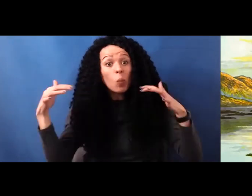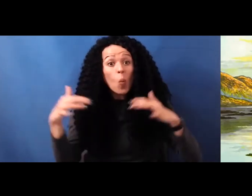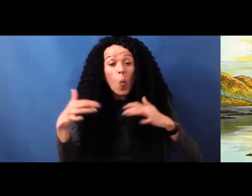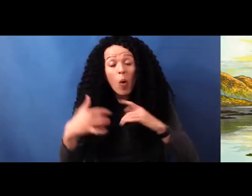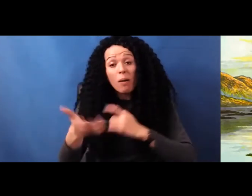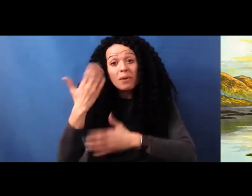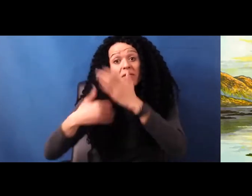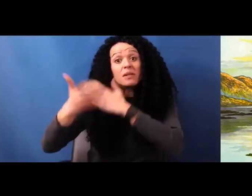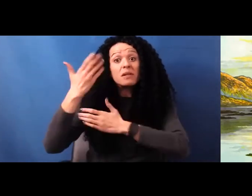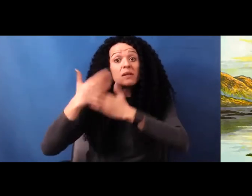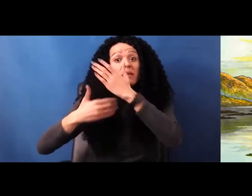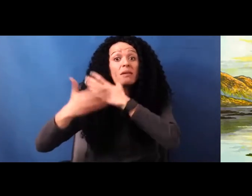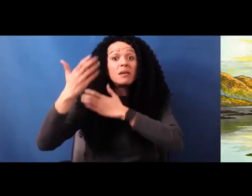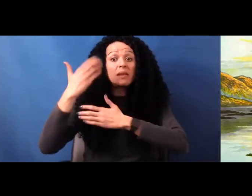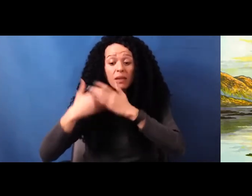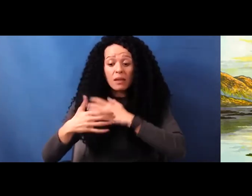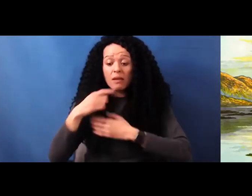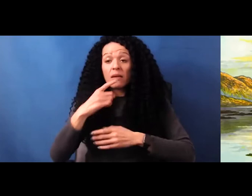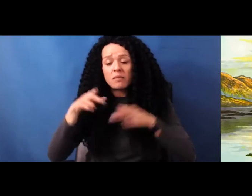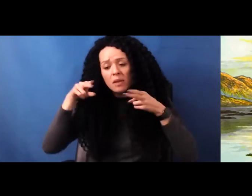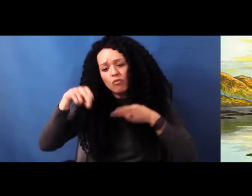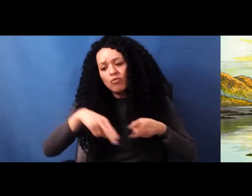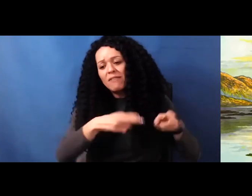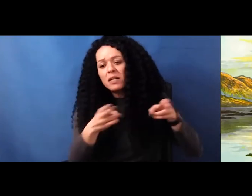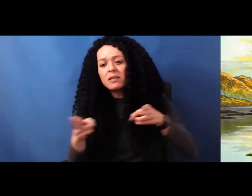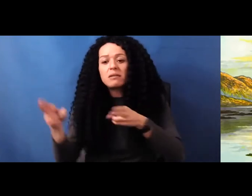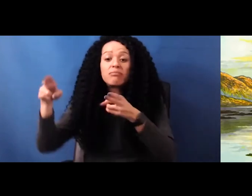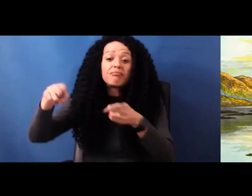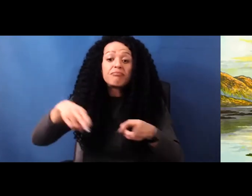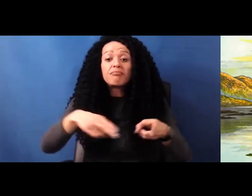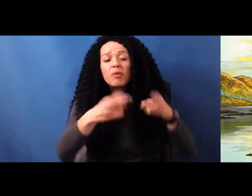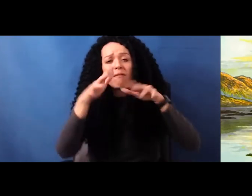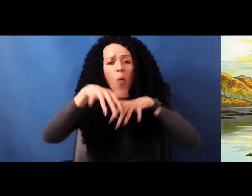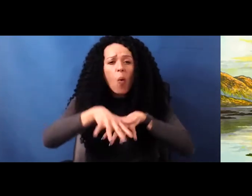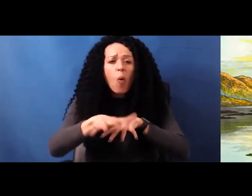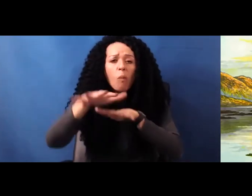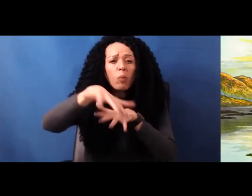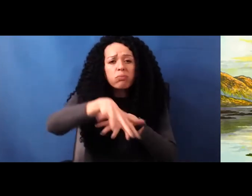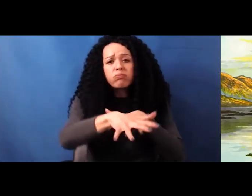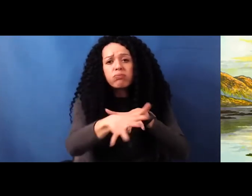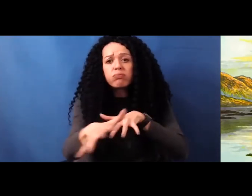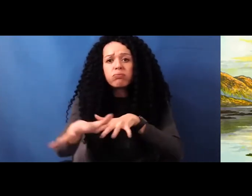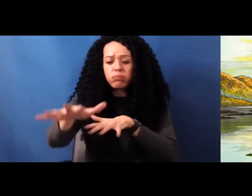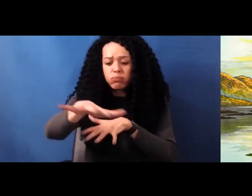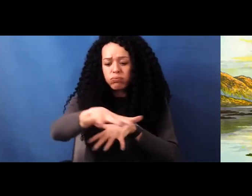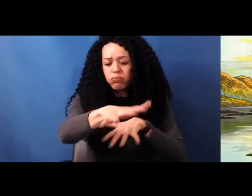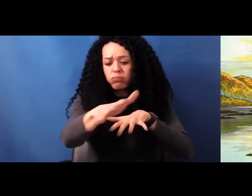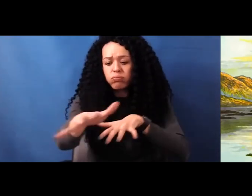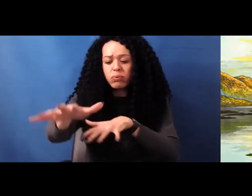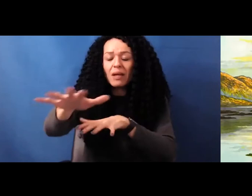though cataracts foam, stead of smooth flowing